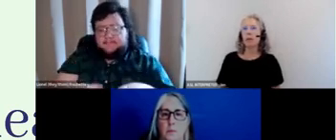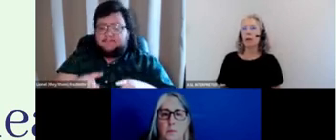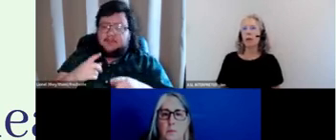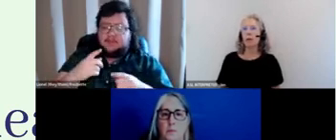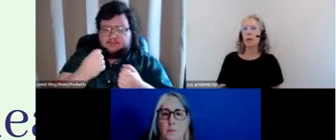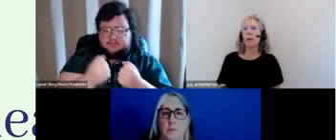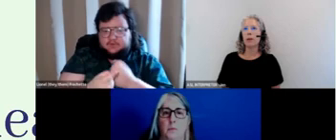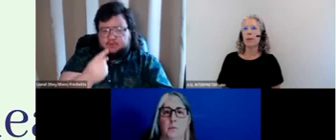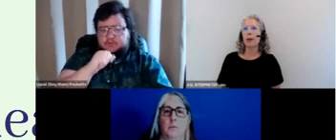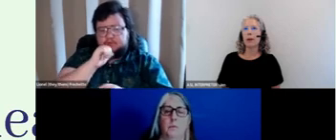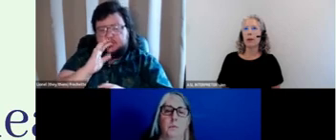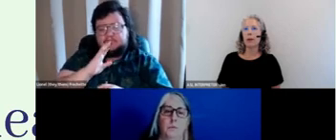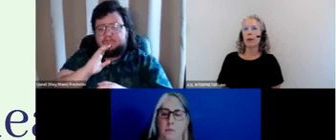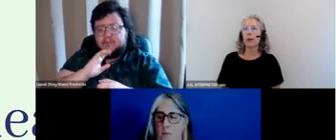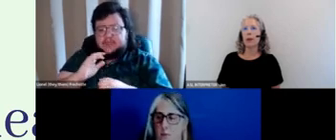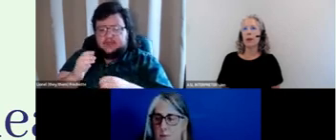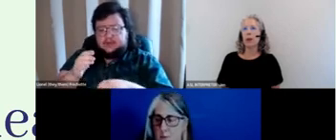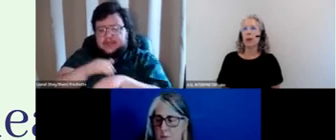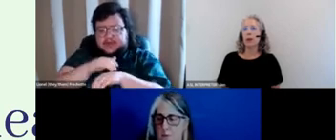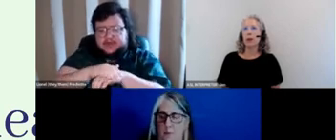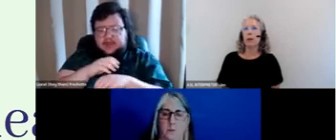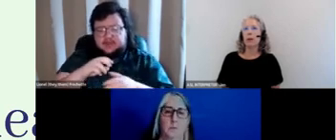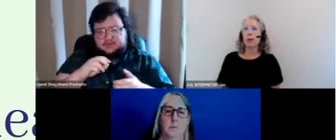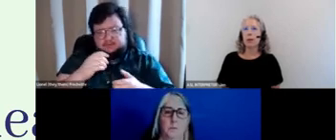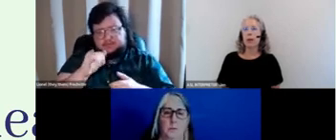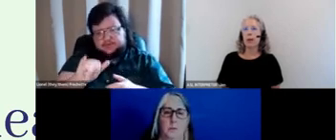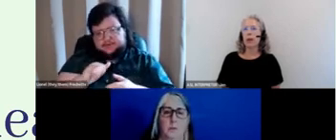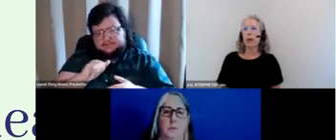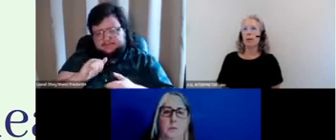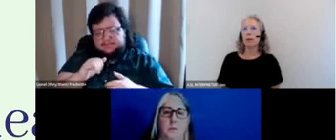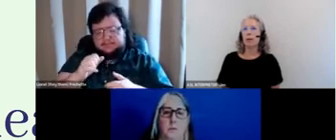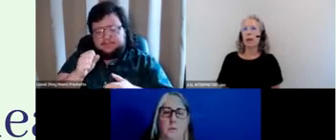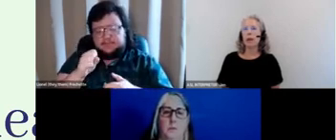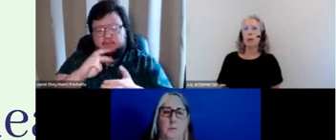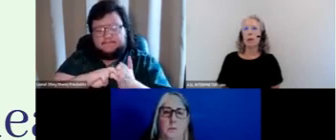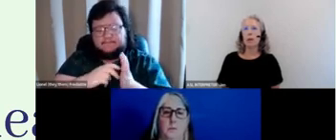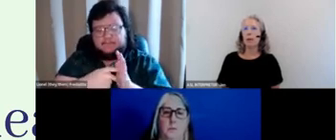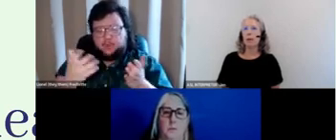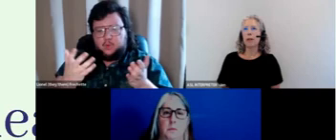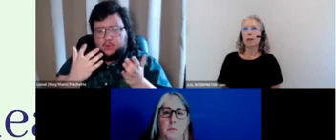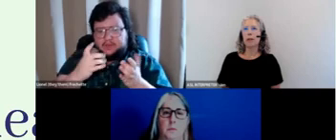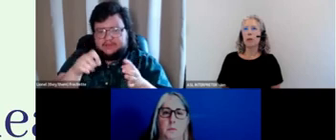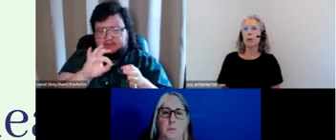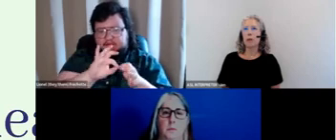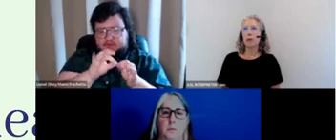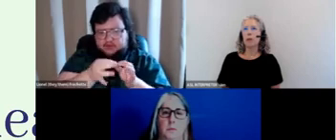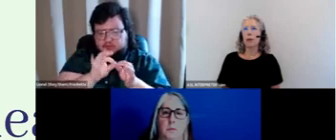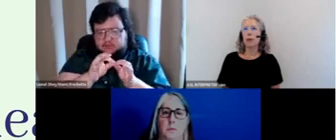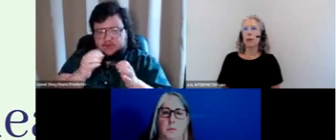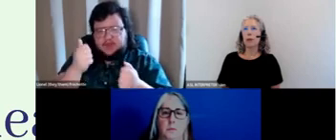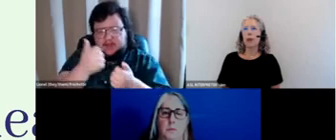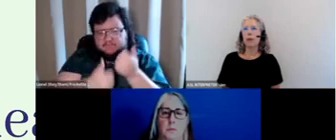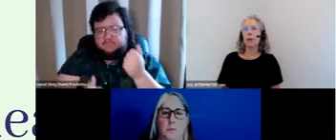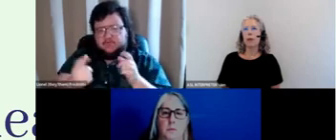service. There's all sorts of different barriers. It could be linguistic, language preferences or choices or